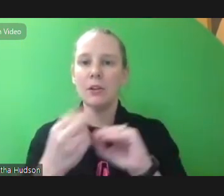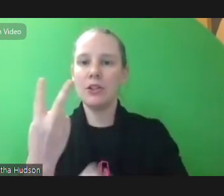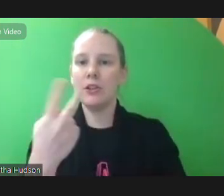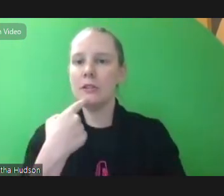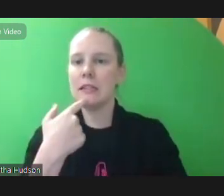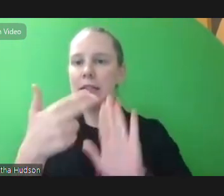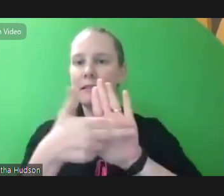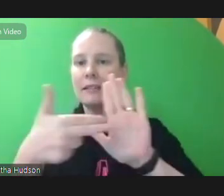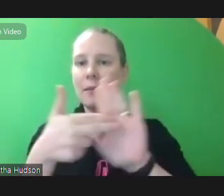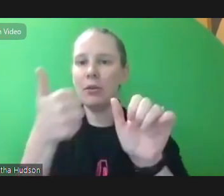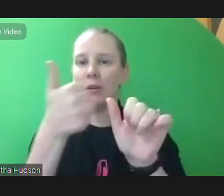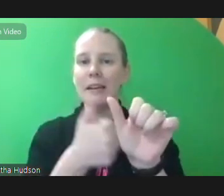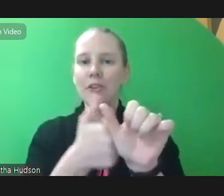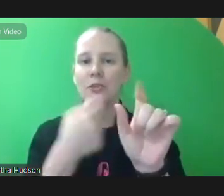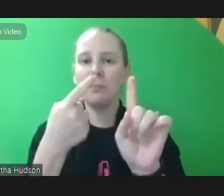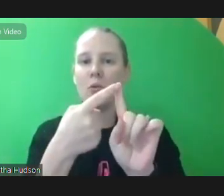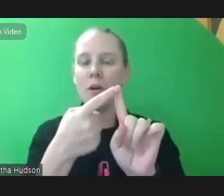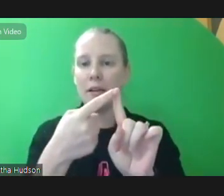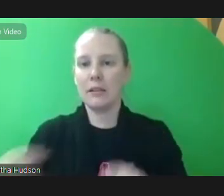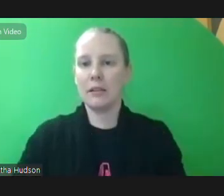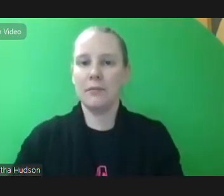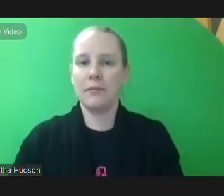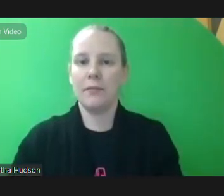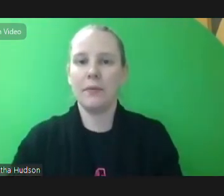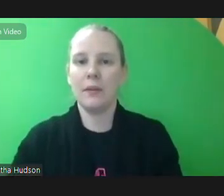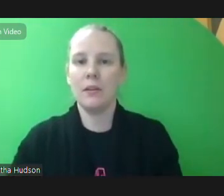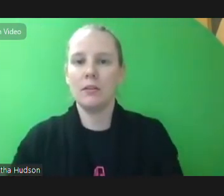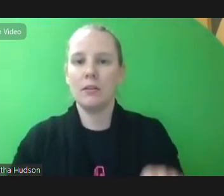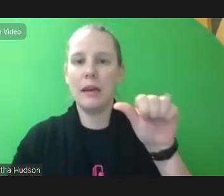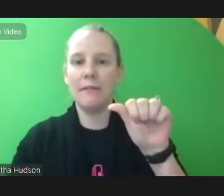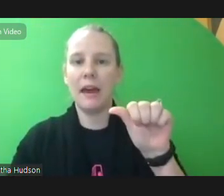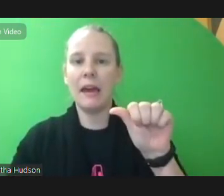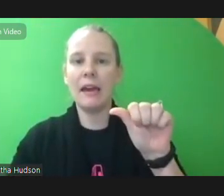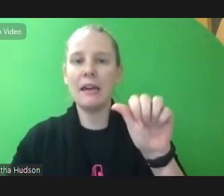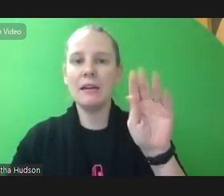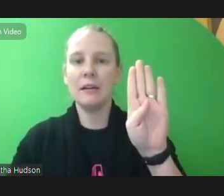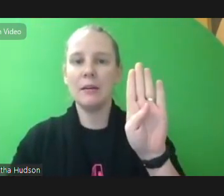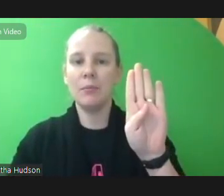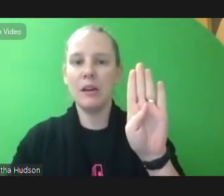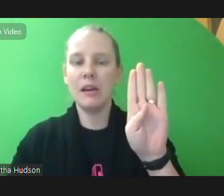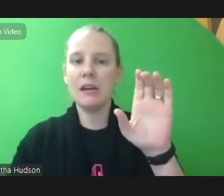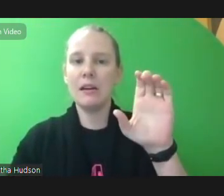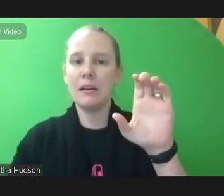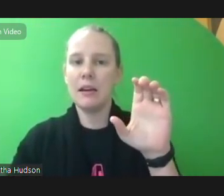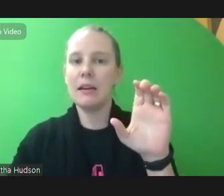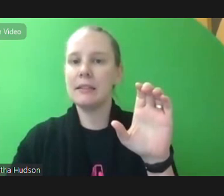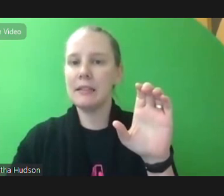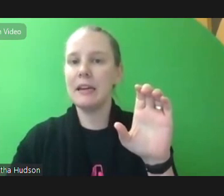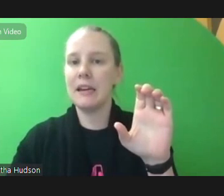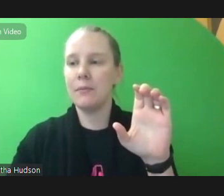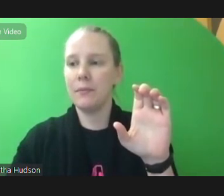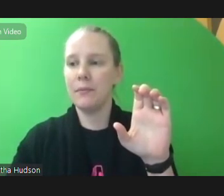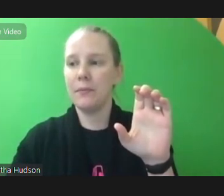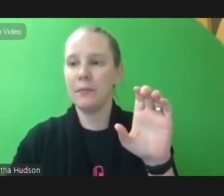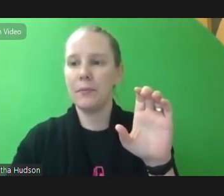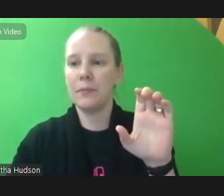Then number 2 says label each point. So we have A, B, and